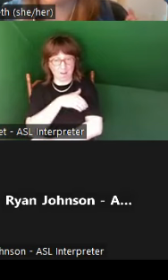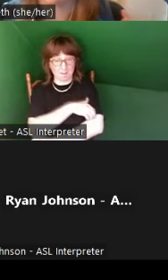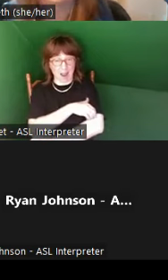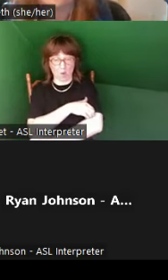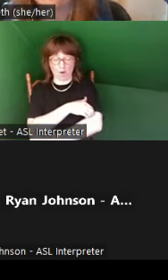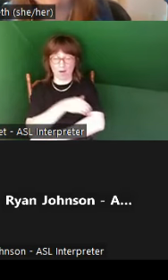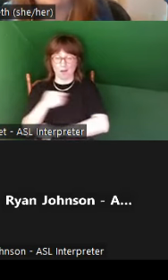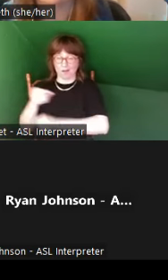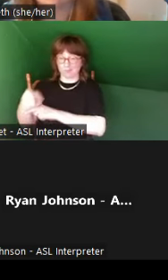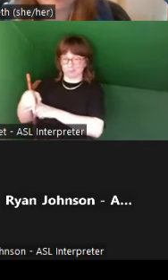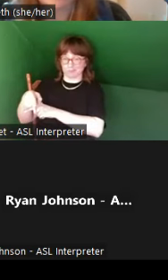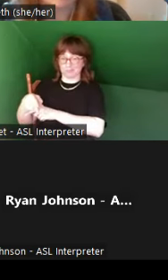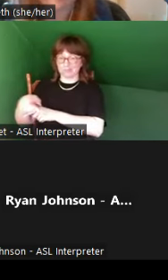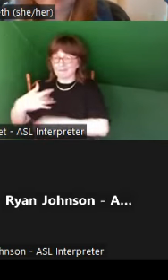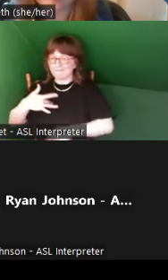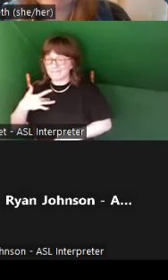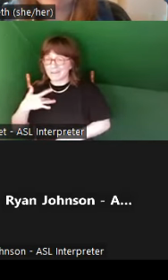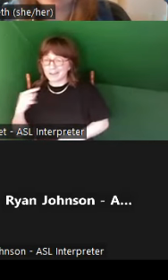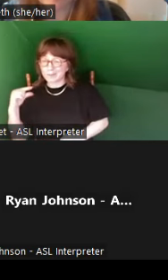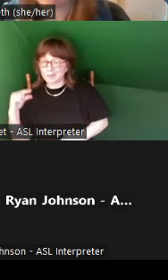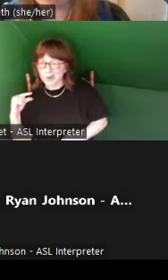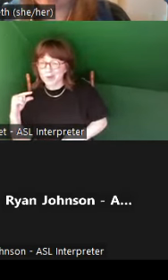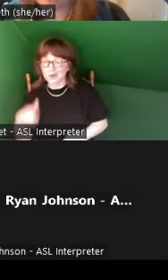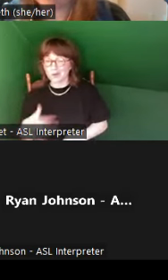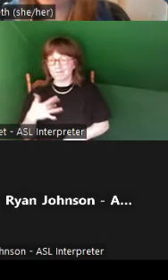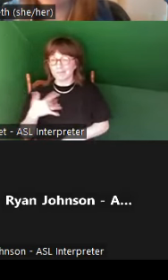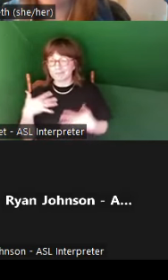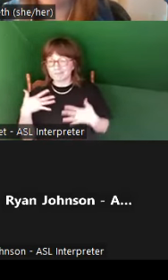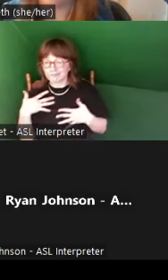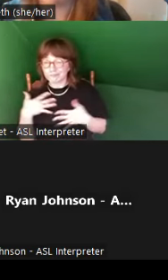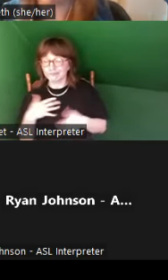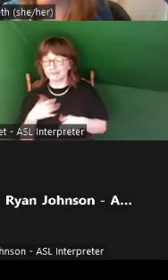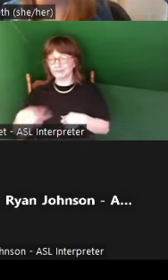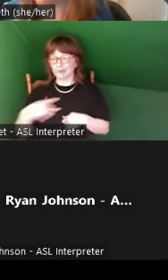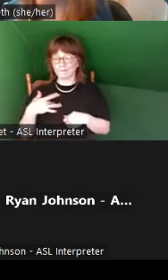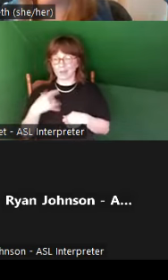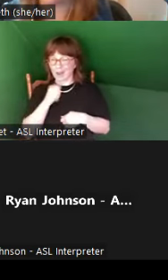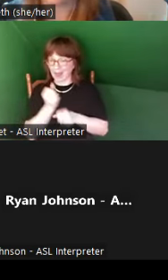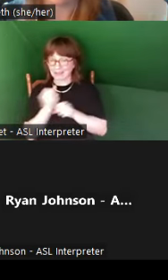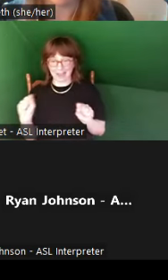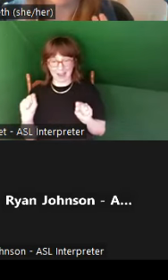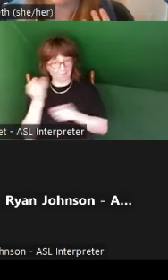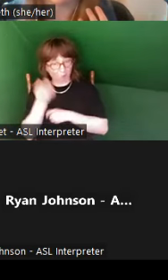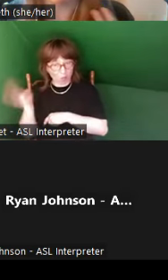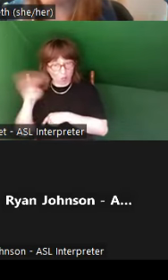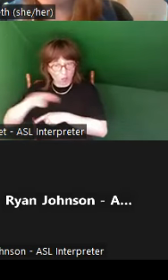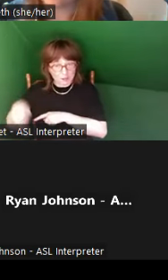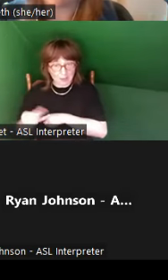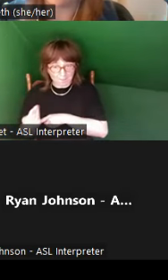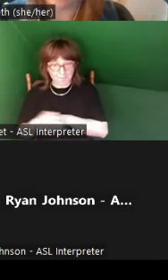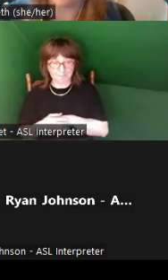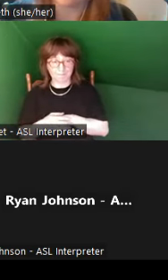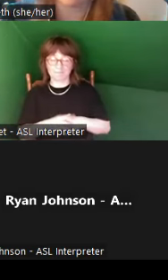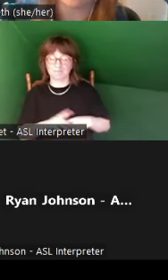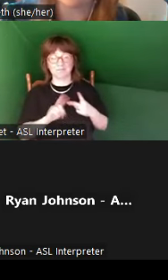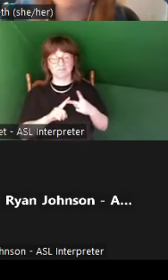person feel small and afraid and unsafe all of the time. It involves using a slew of